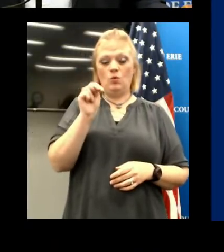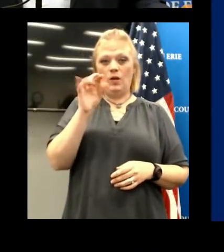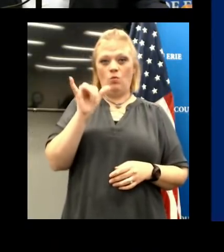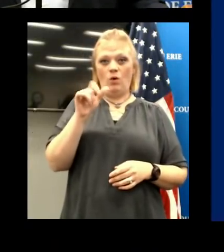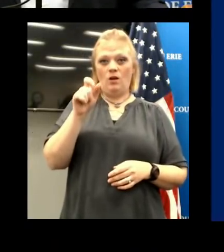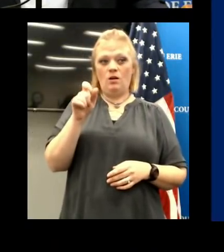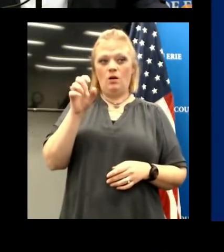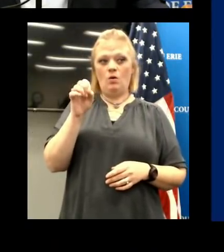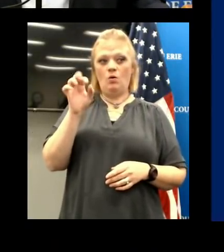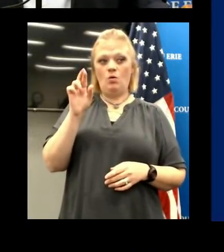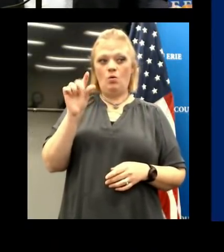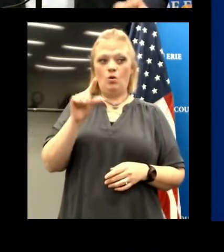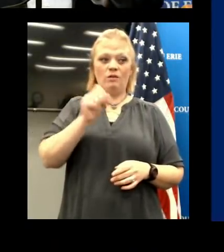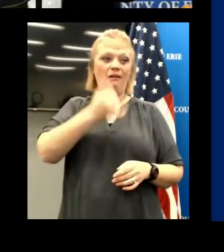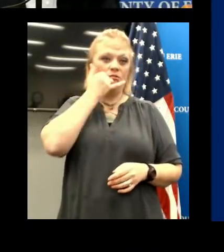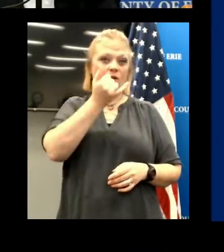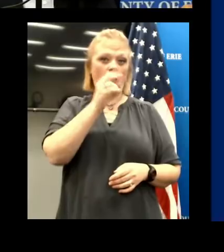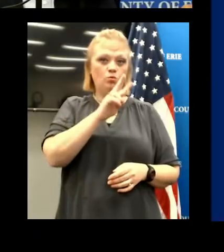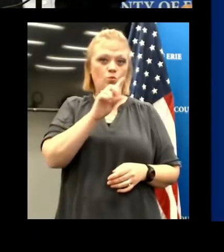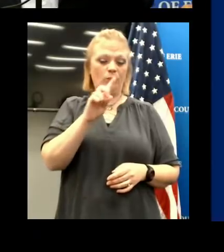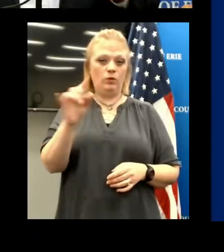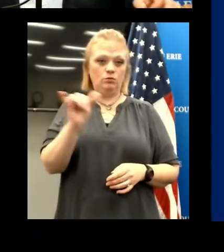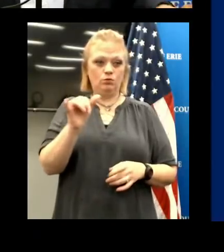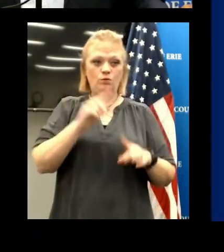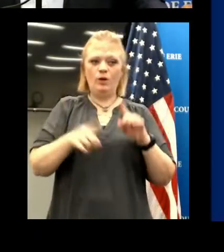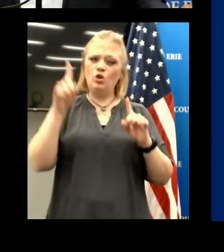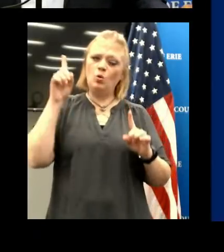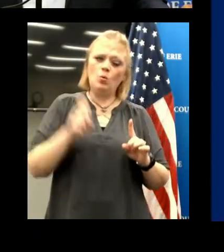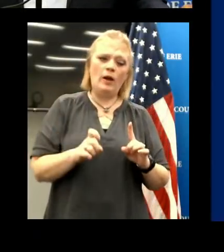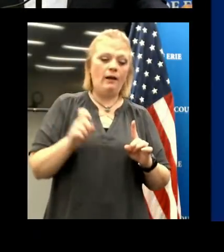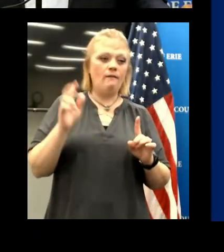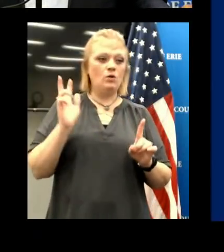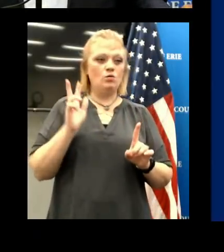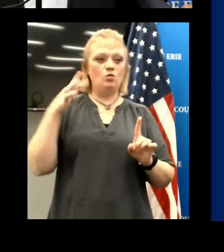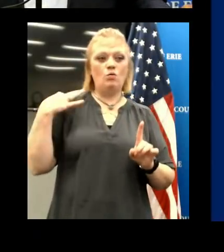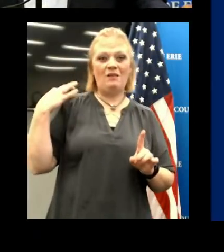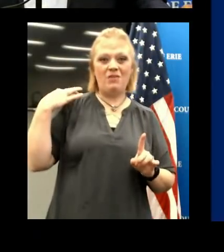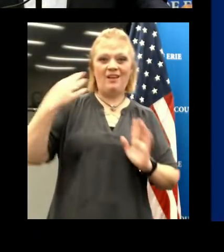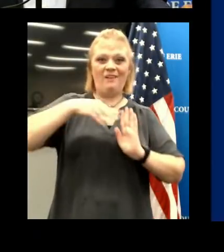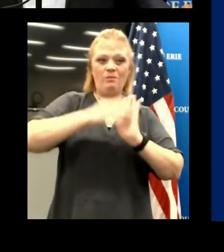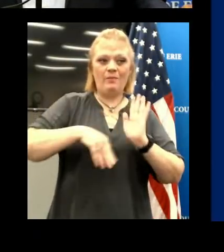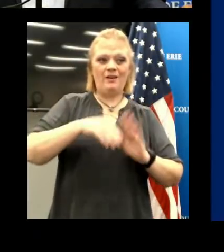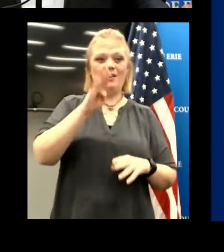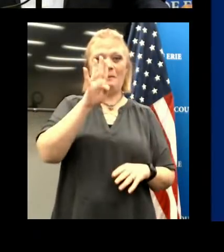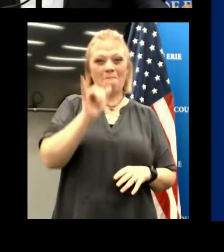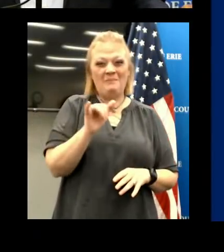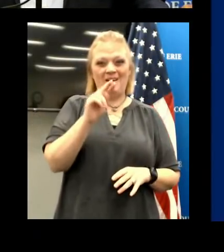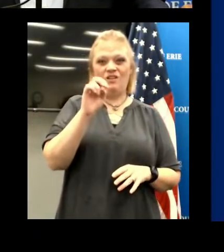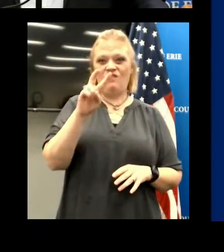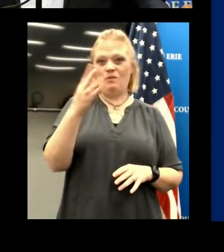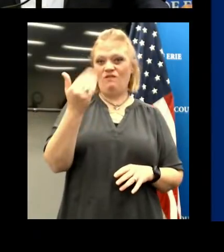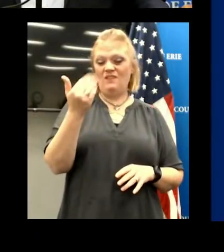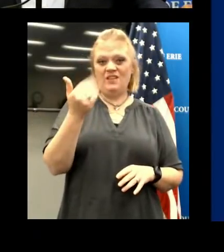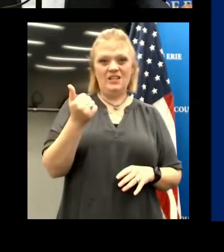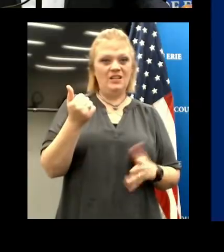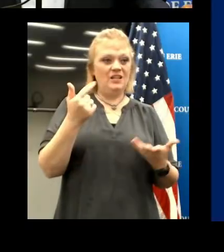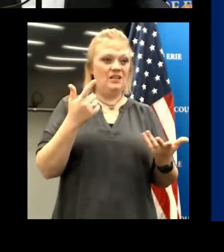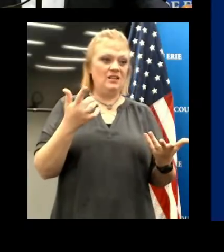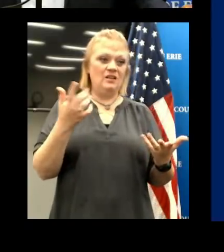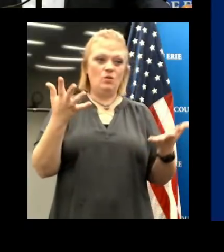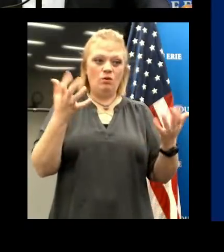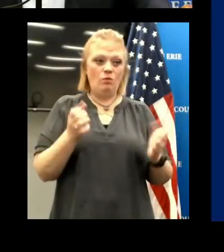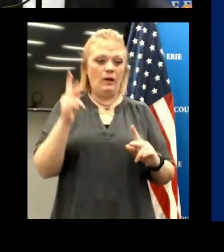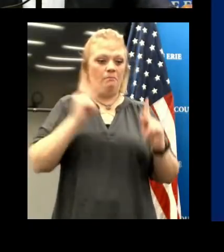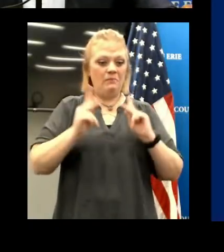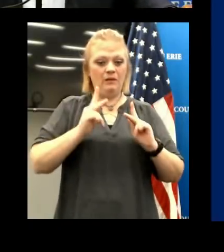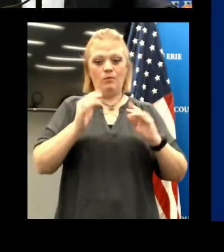211WNY.org. You can call 211. But you must apply by November 15th. And once again, our goal is to get the individuals and parties